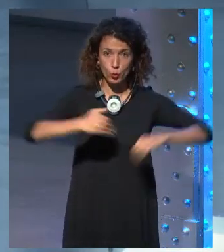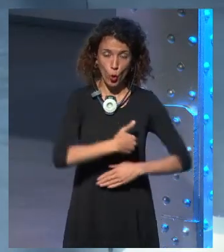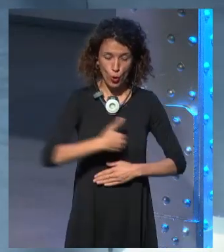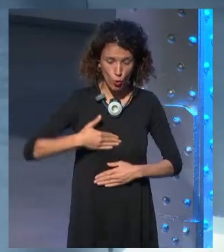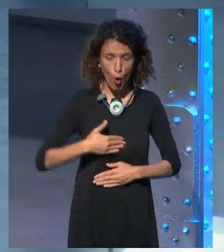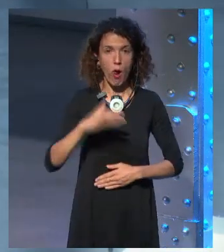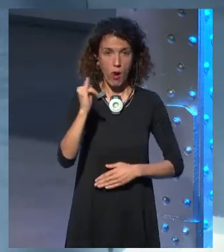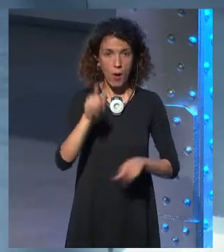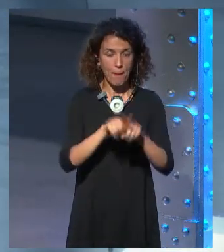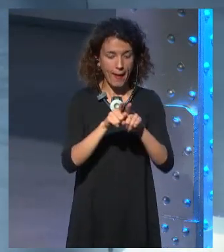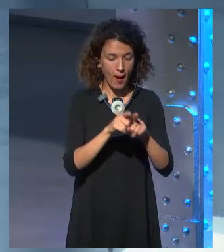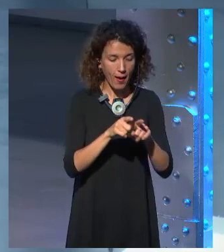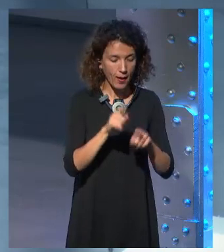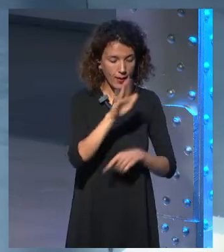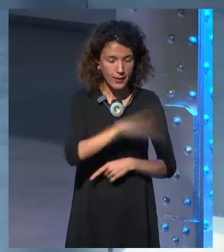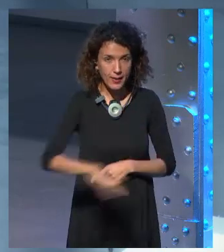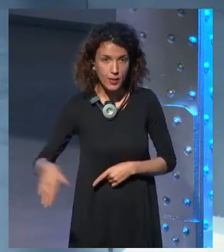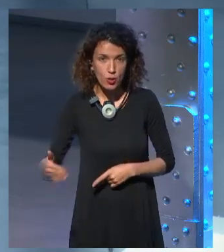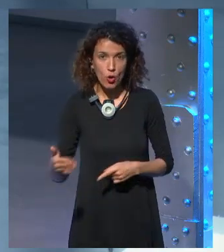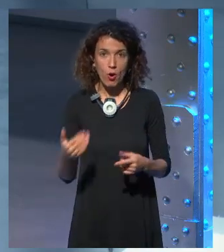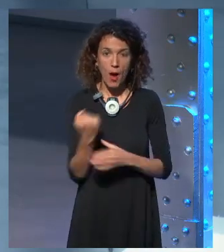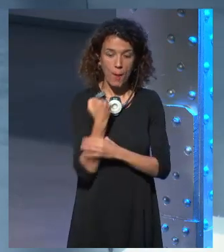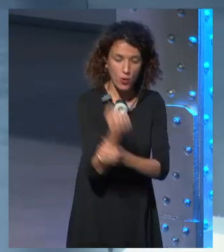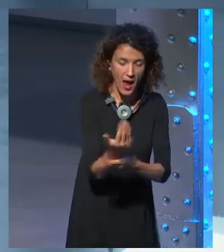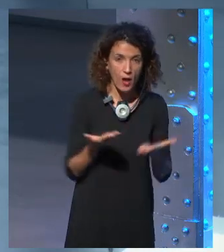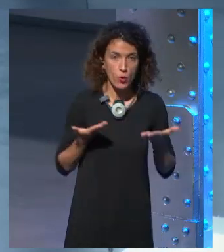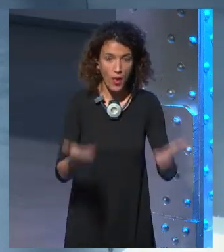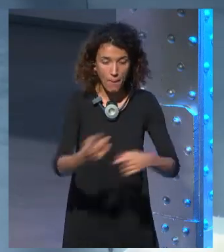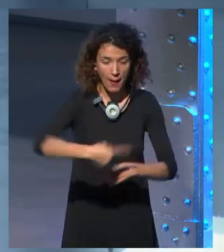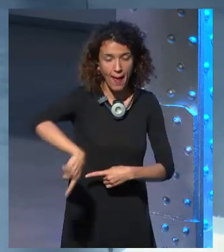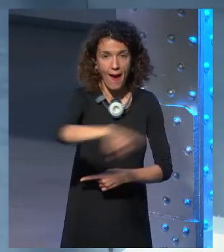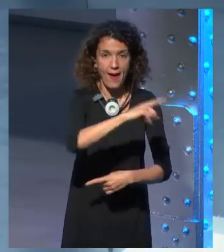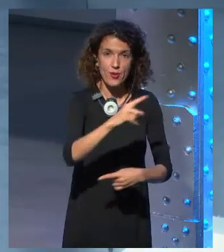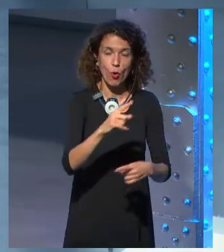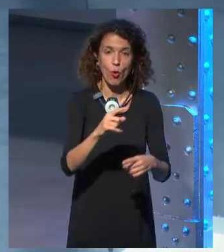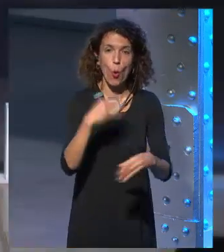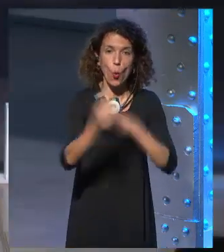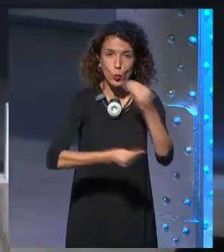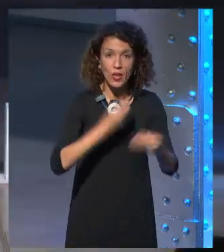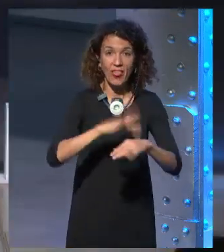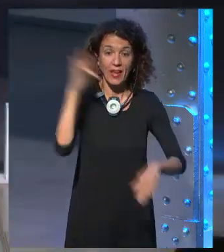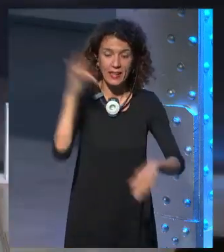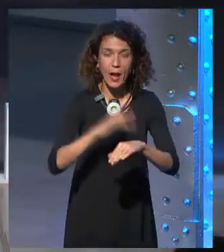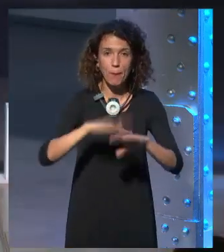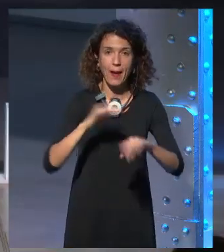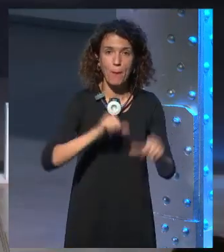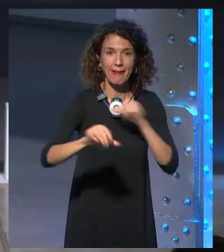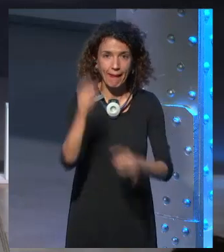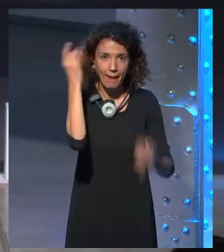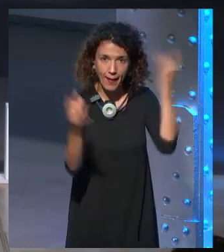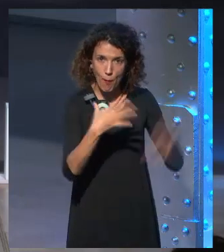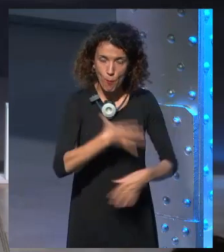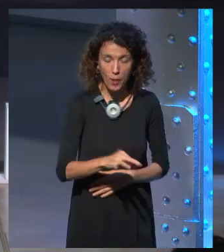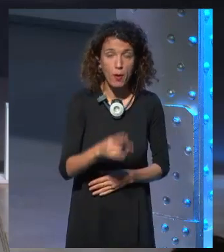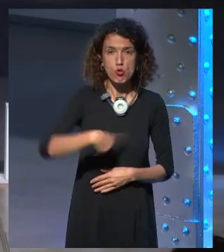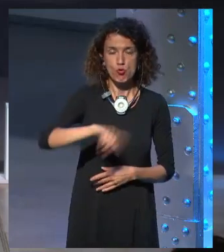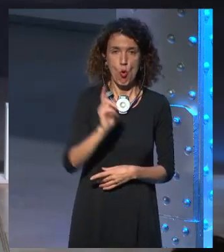the digital media for production and creativity. So when we say no to them, we're missing this incredible